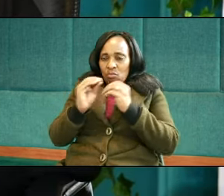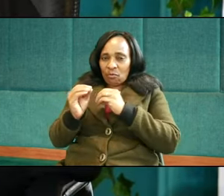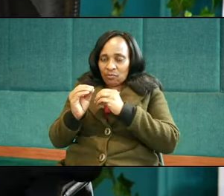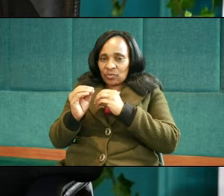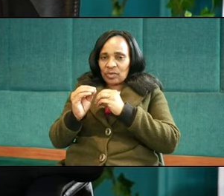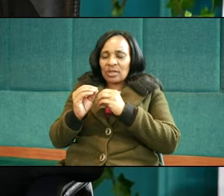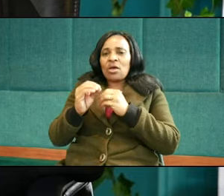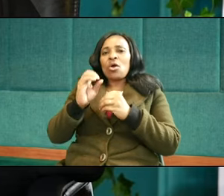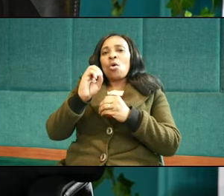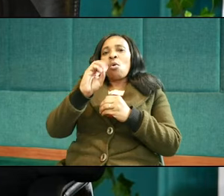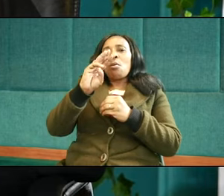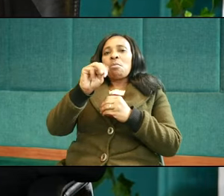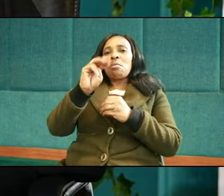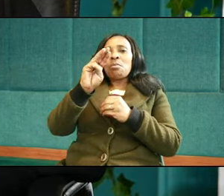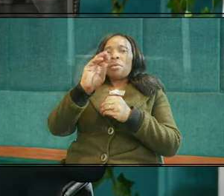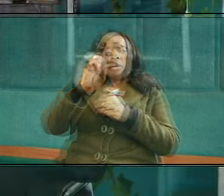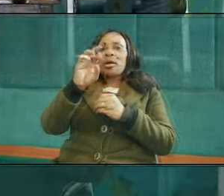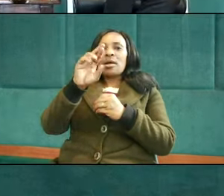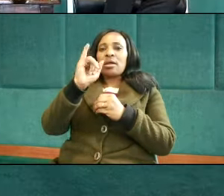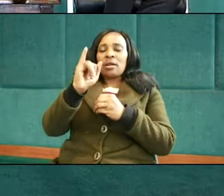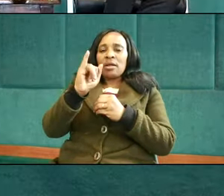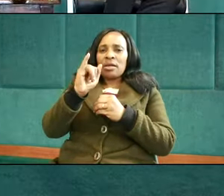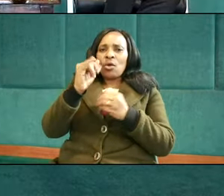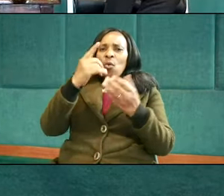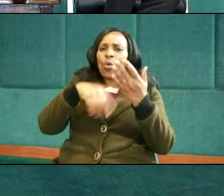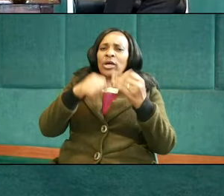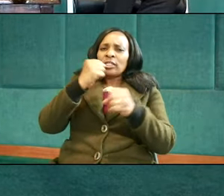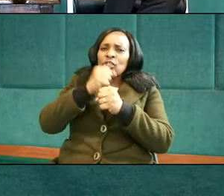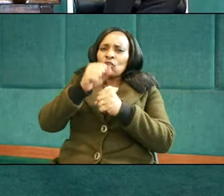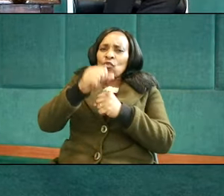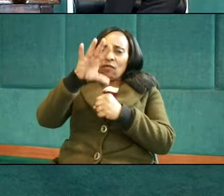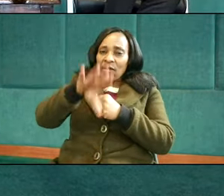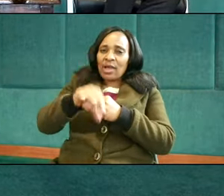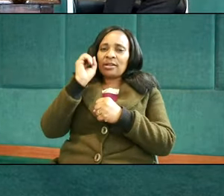Omeri, what did you give as your number one reason?